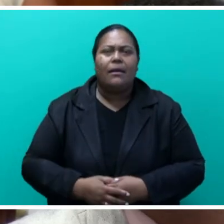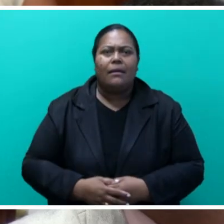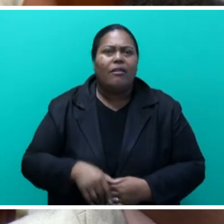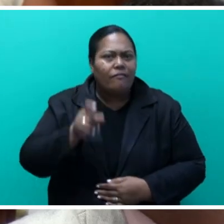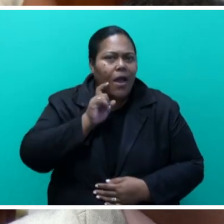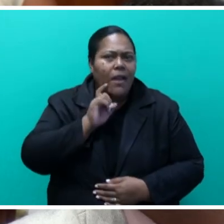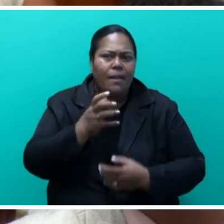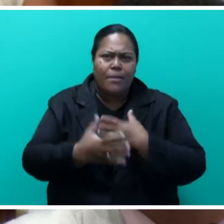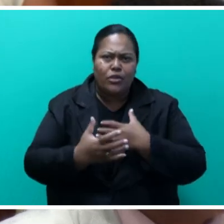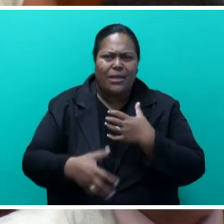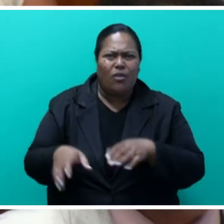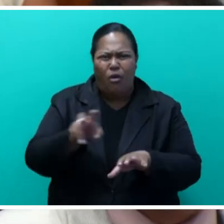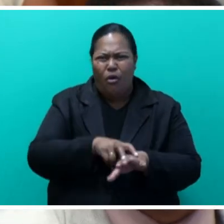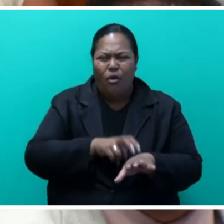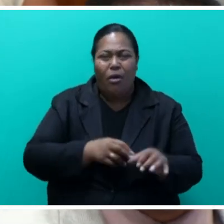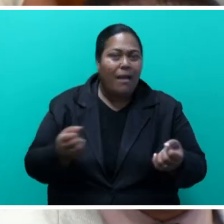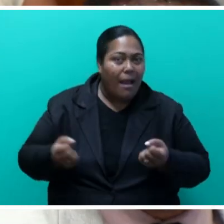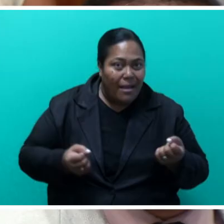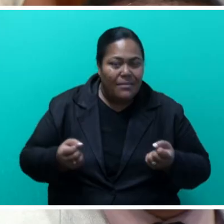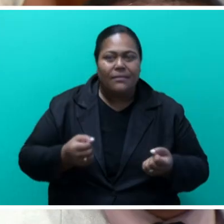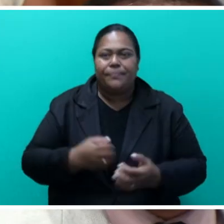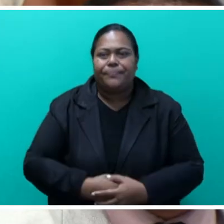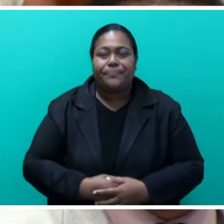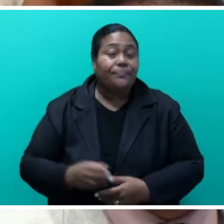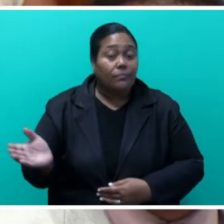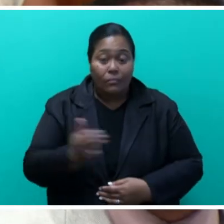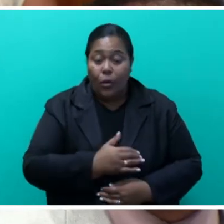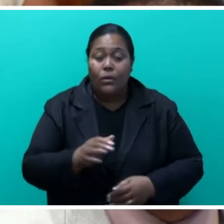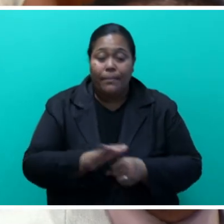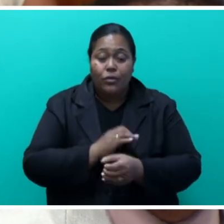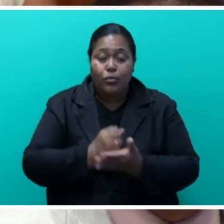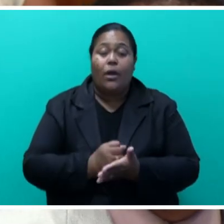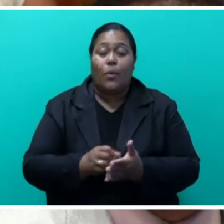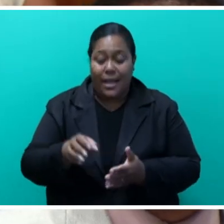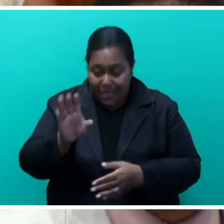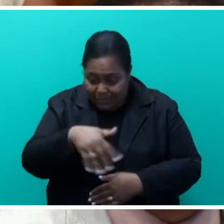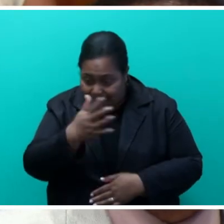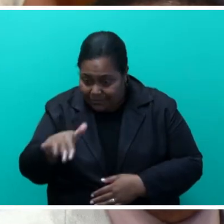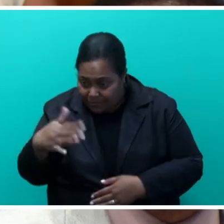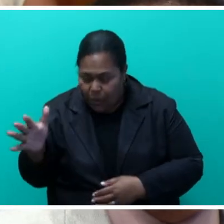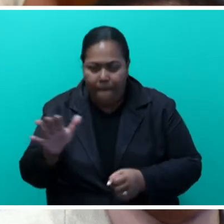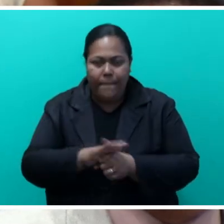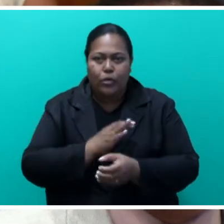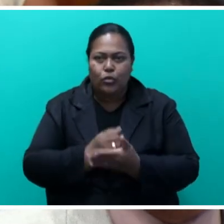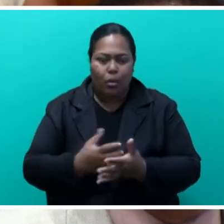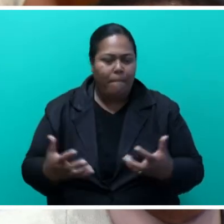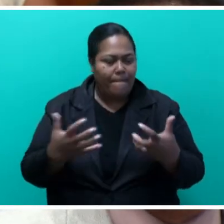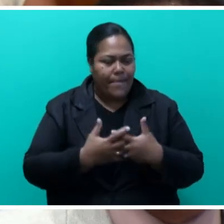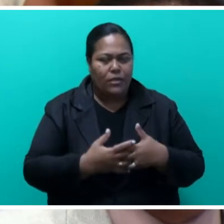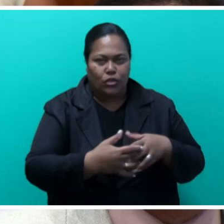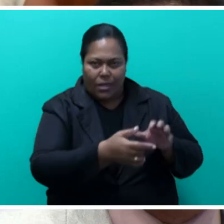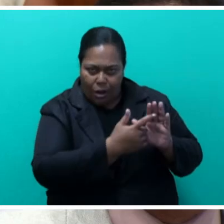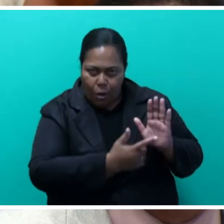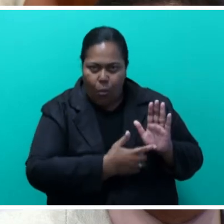operation. All rides continue to be inspected to ensure that the rides are operating with all reasonable